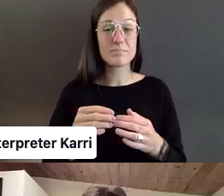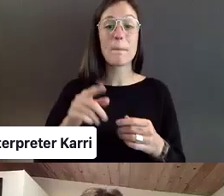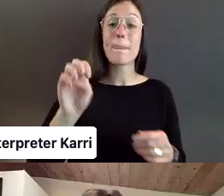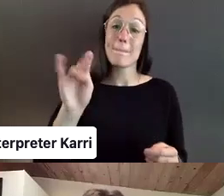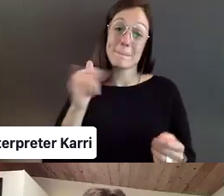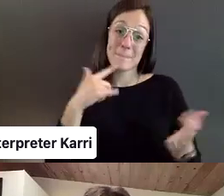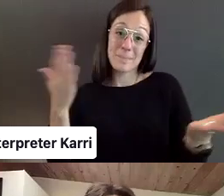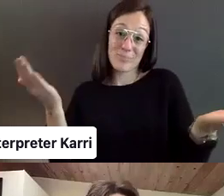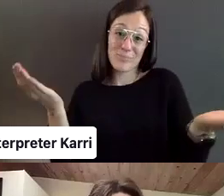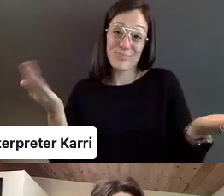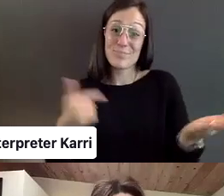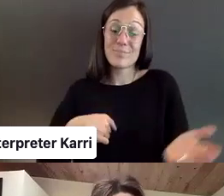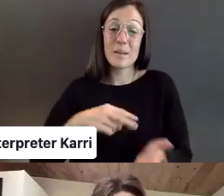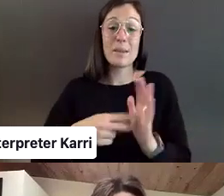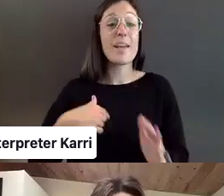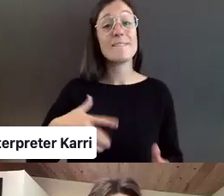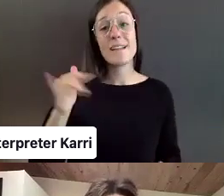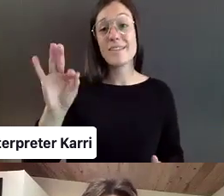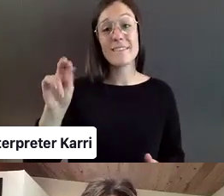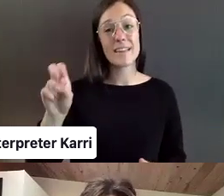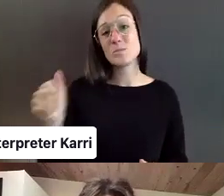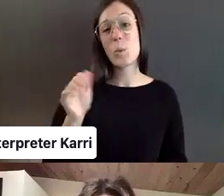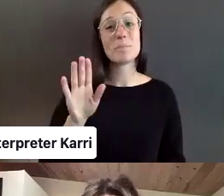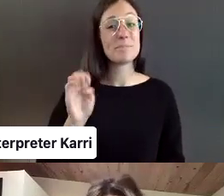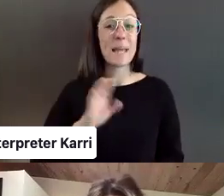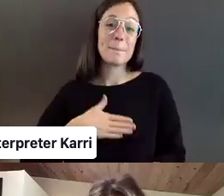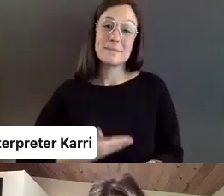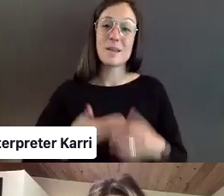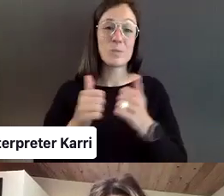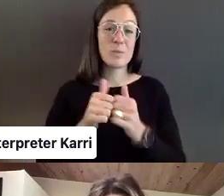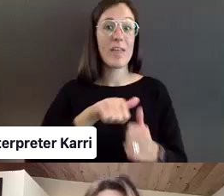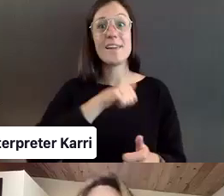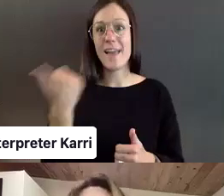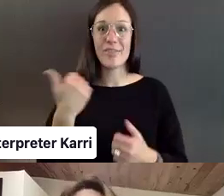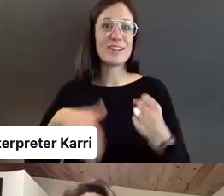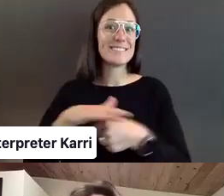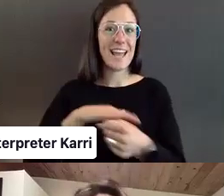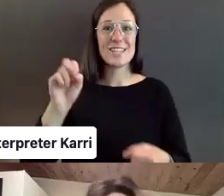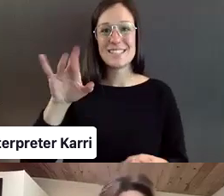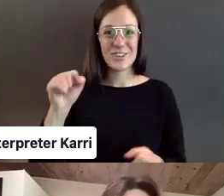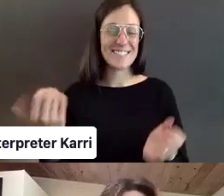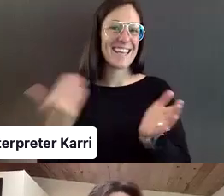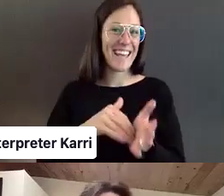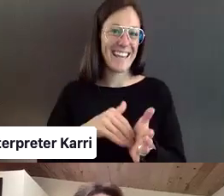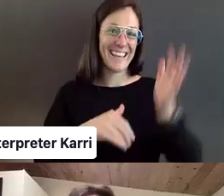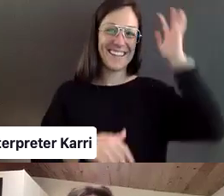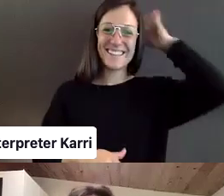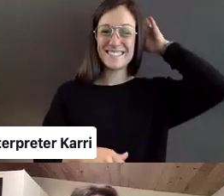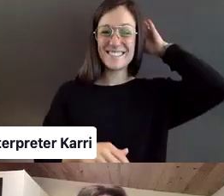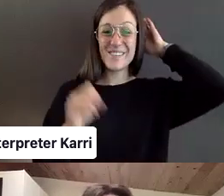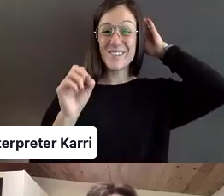mean, I feel like the fans would not be upset with another entire series again from